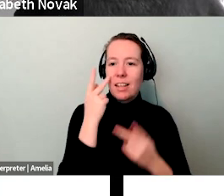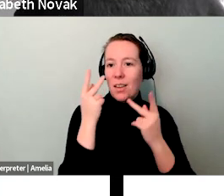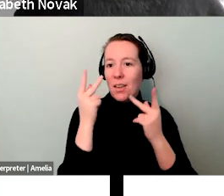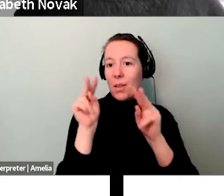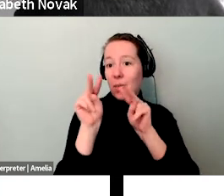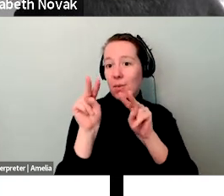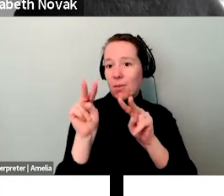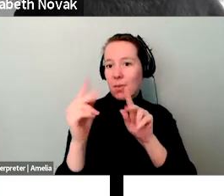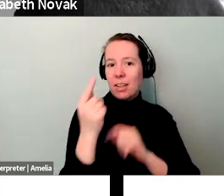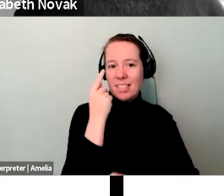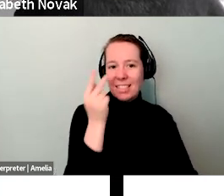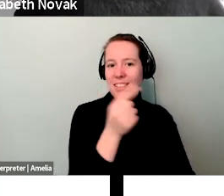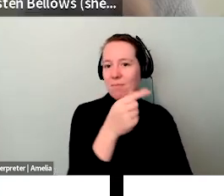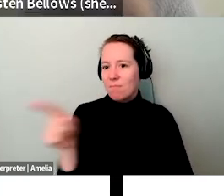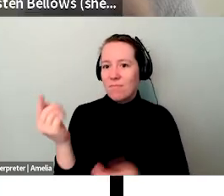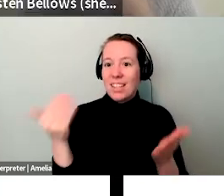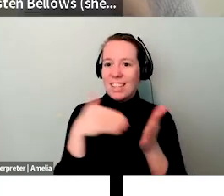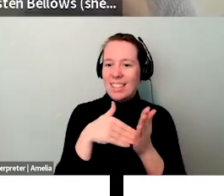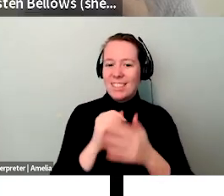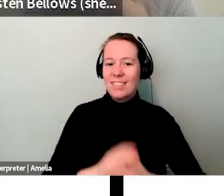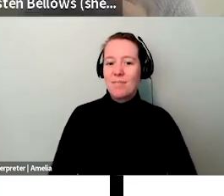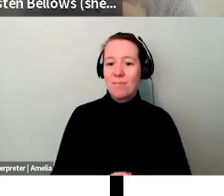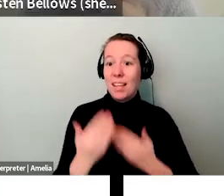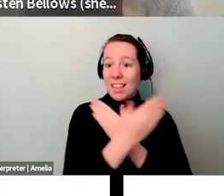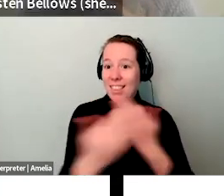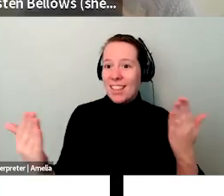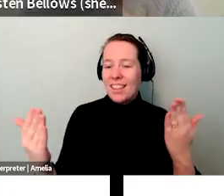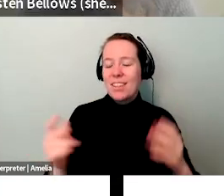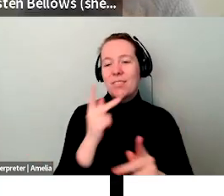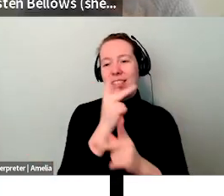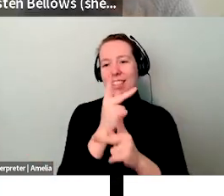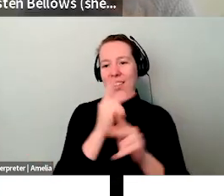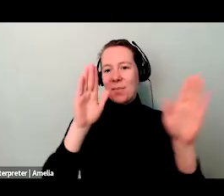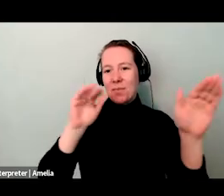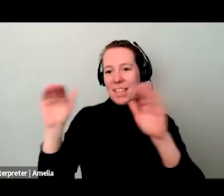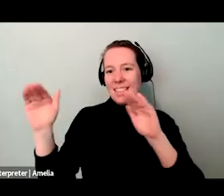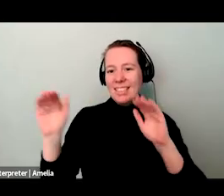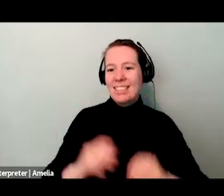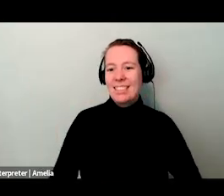have a great weekend, everybody. Bye. Thank you so much. Take care. Bye. Bye.